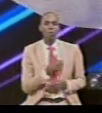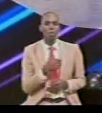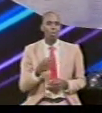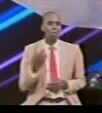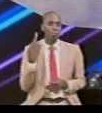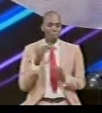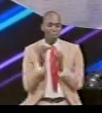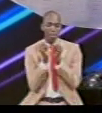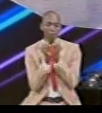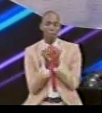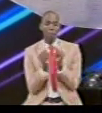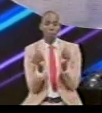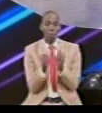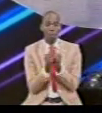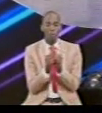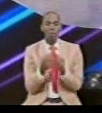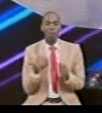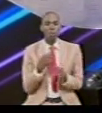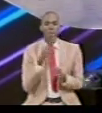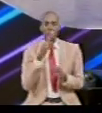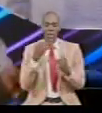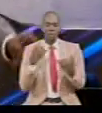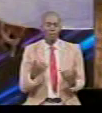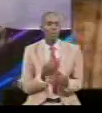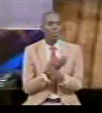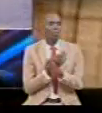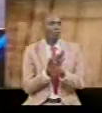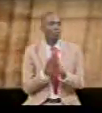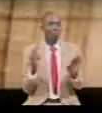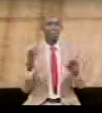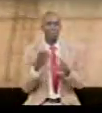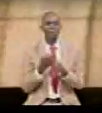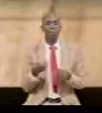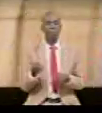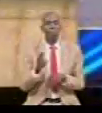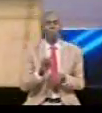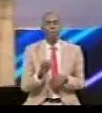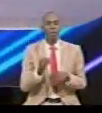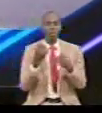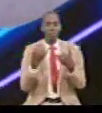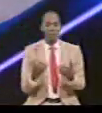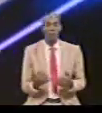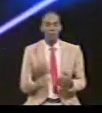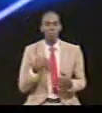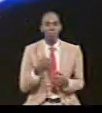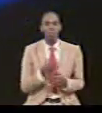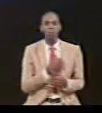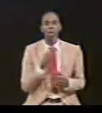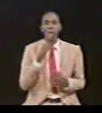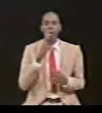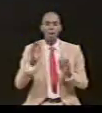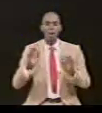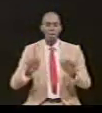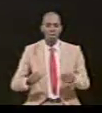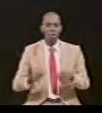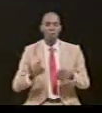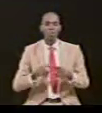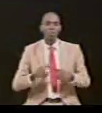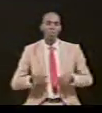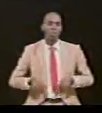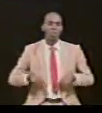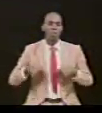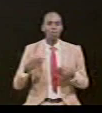we're now free from them, and we are now able to live